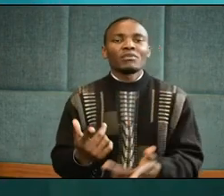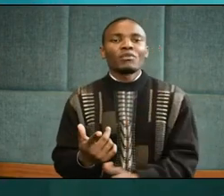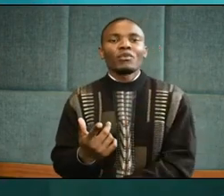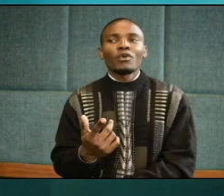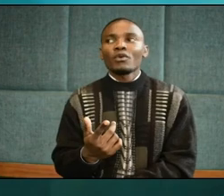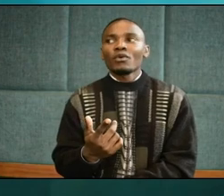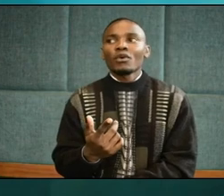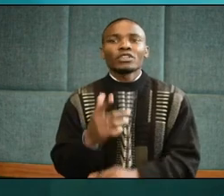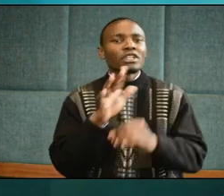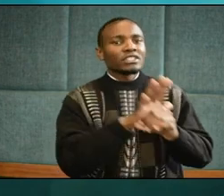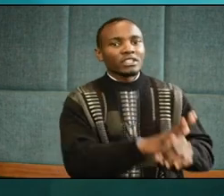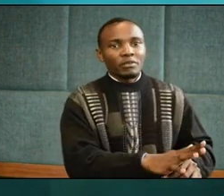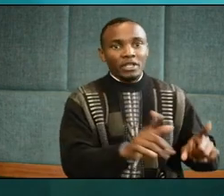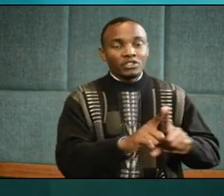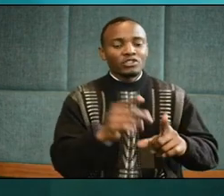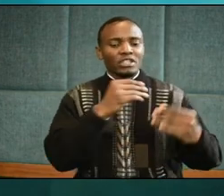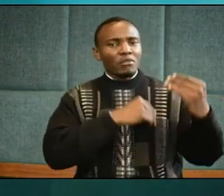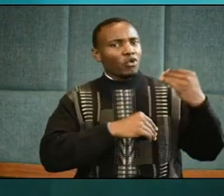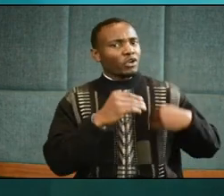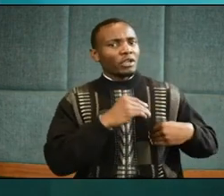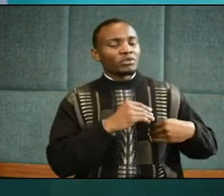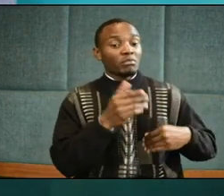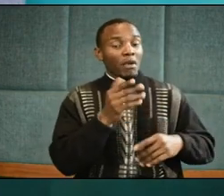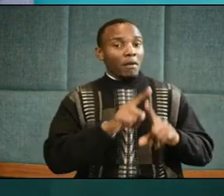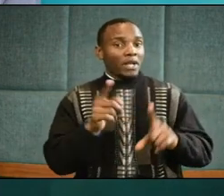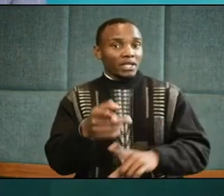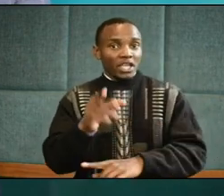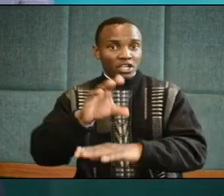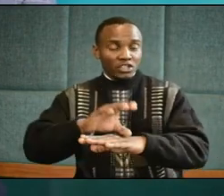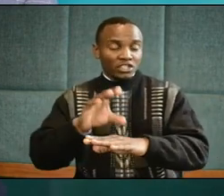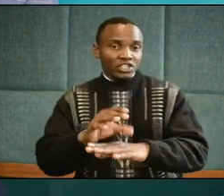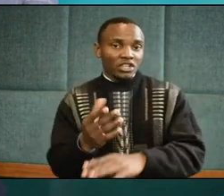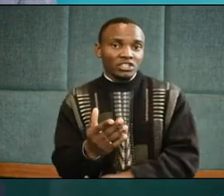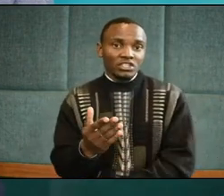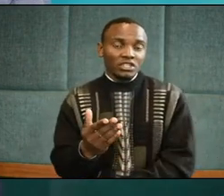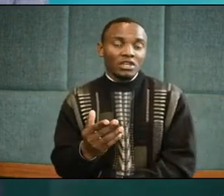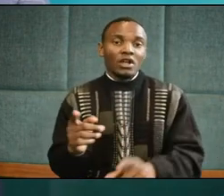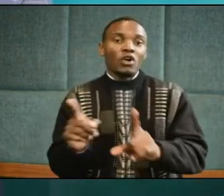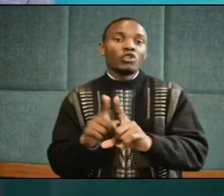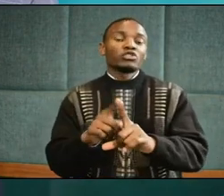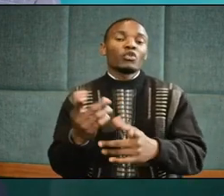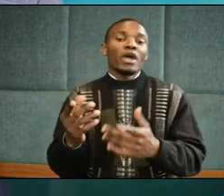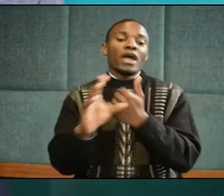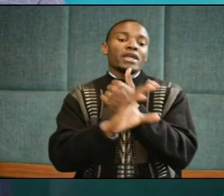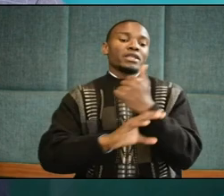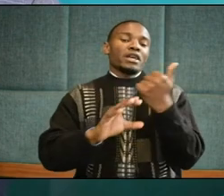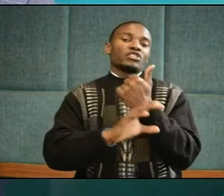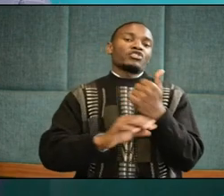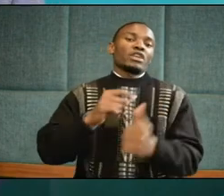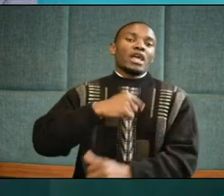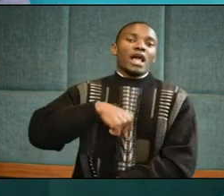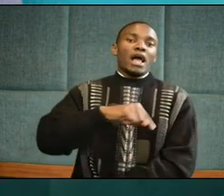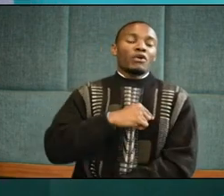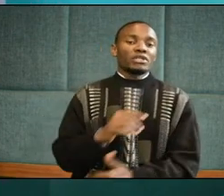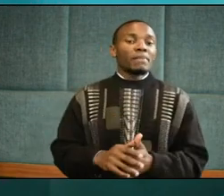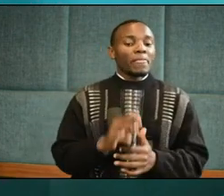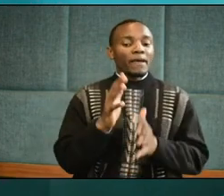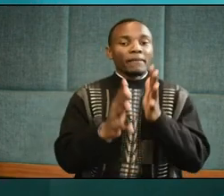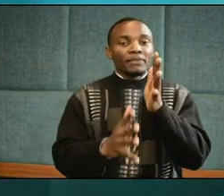racialism and corruption in the church and also in our country. The